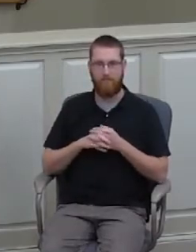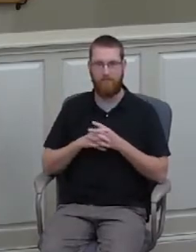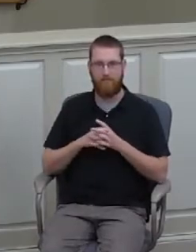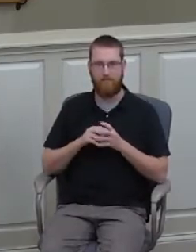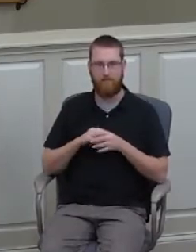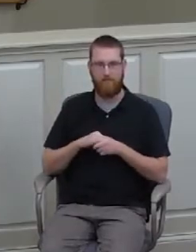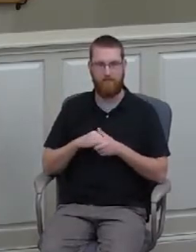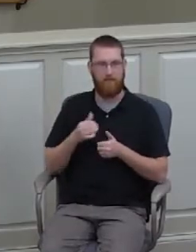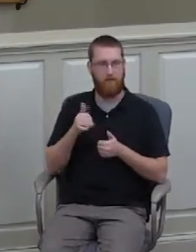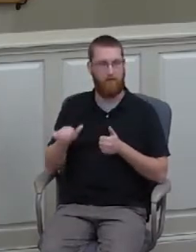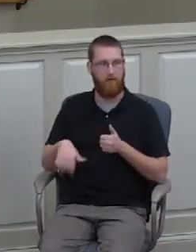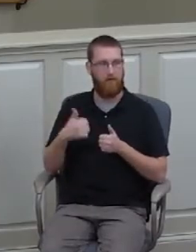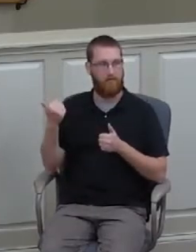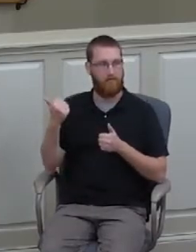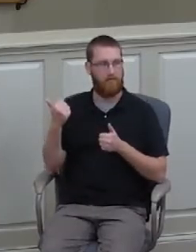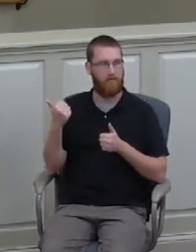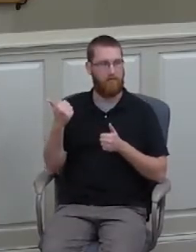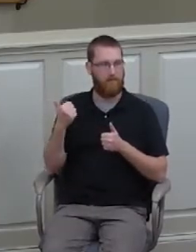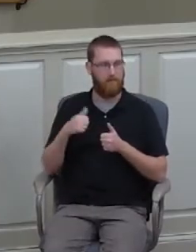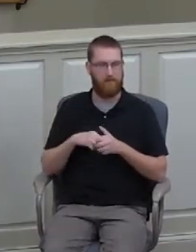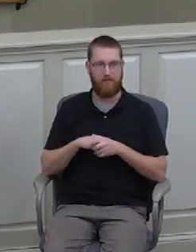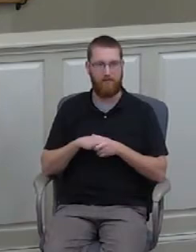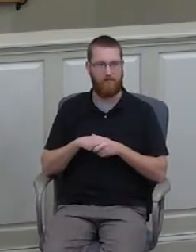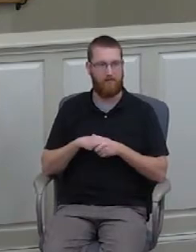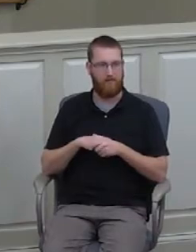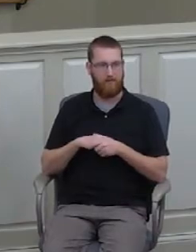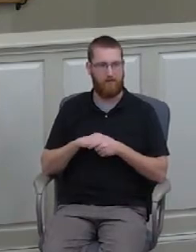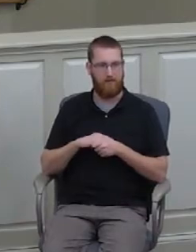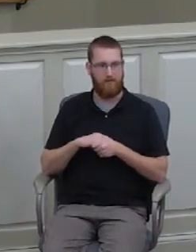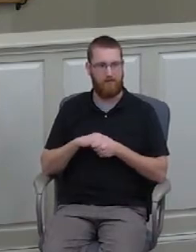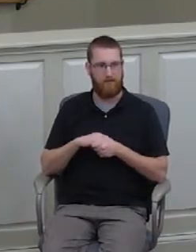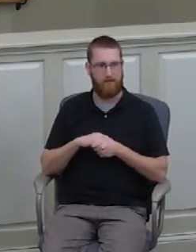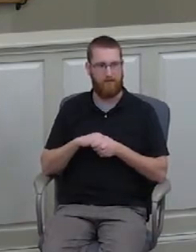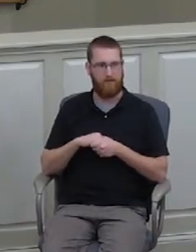Anyone else? Ms. Brown.